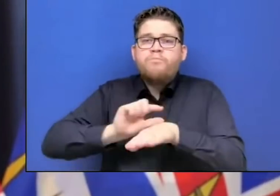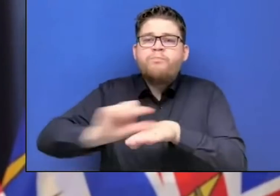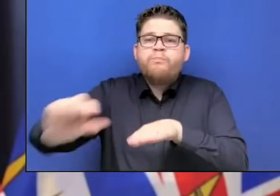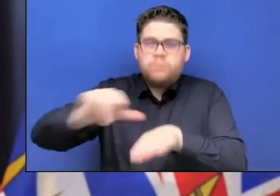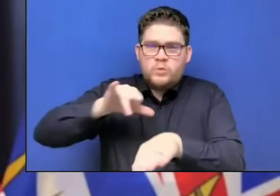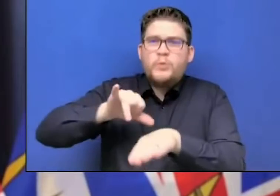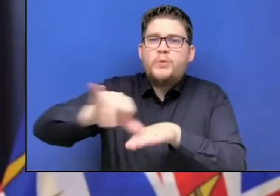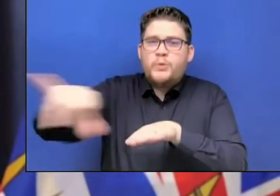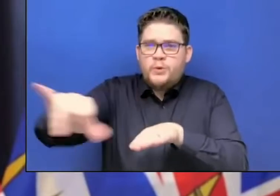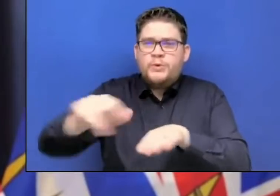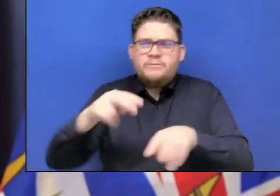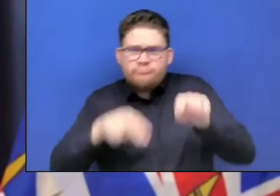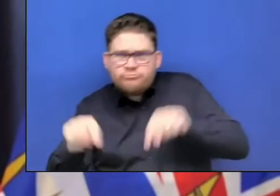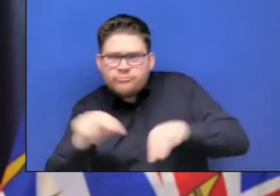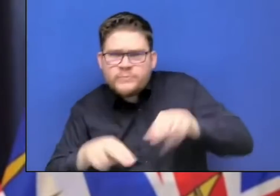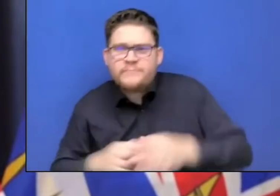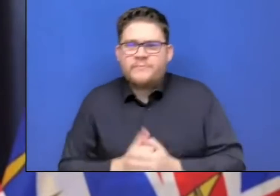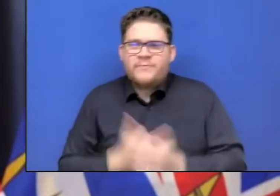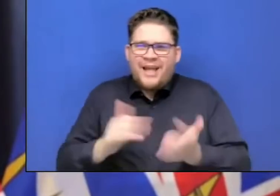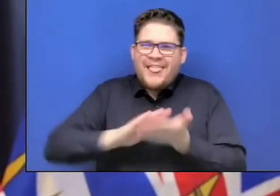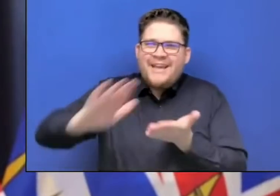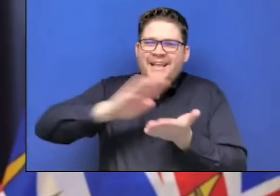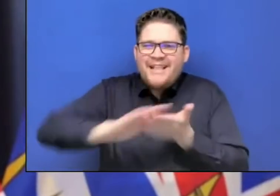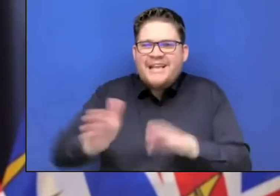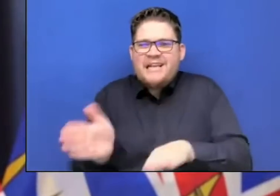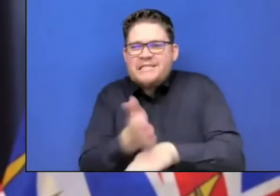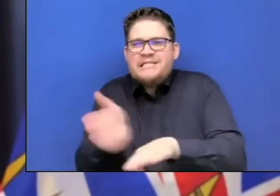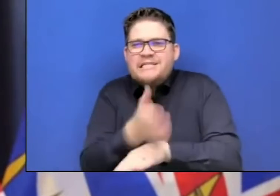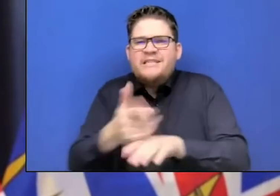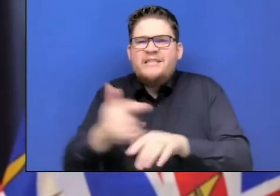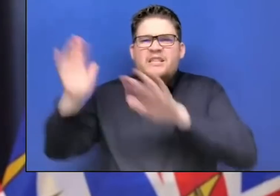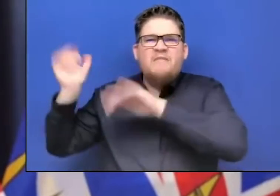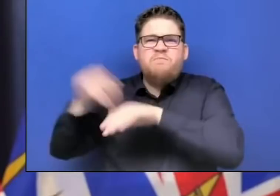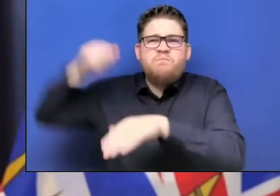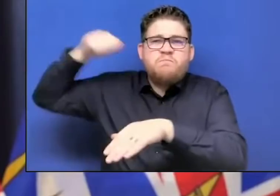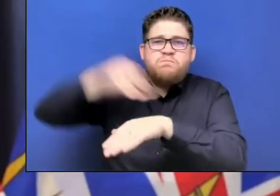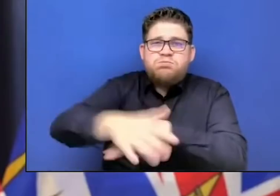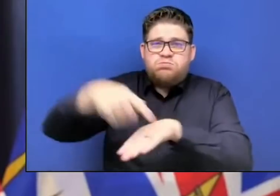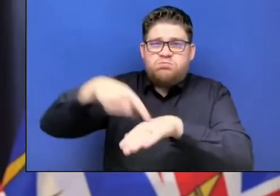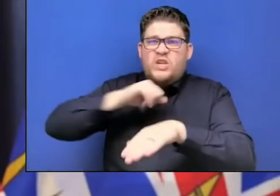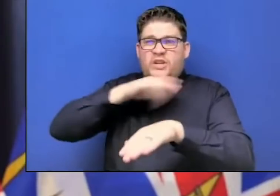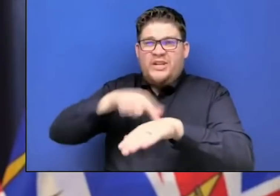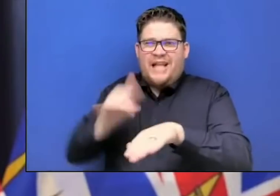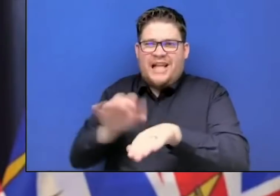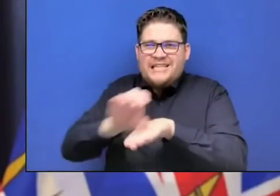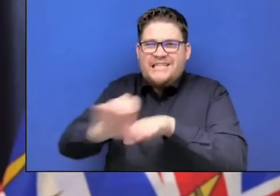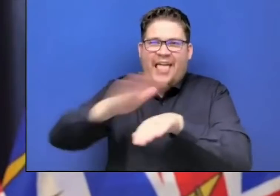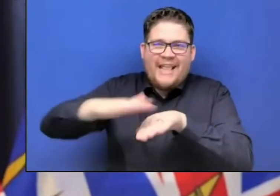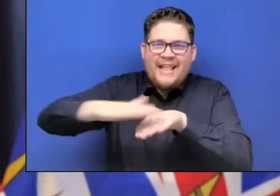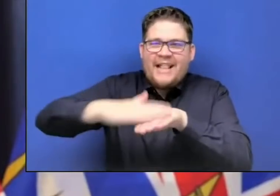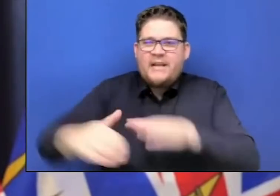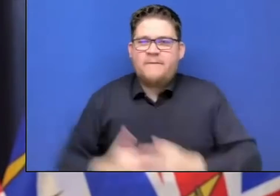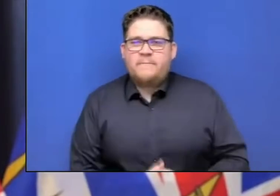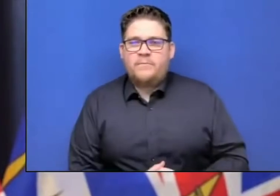and slide material. We should have an update on the projected opening of Highway 99 by the end of today. Highway 1, as I